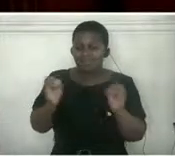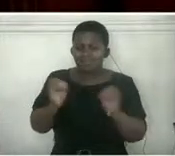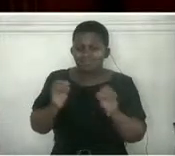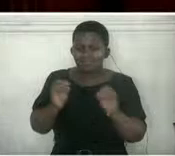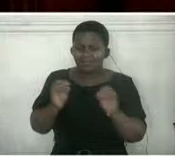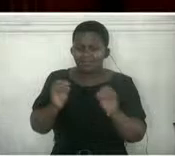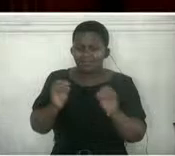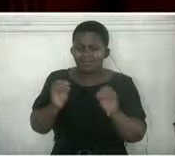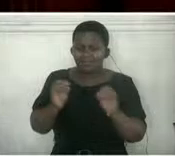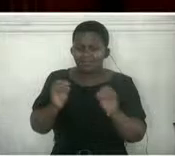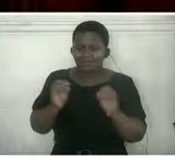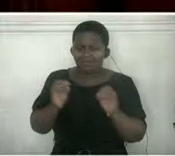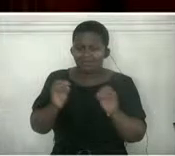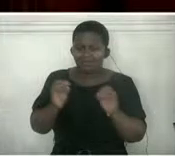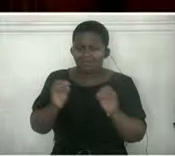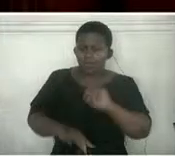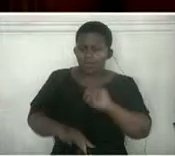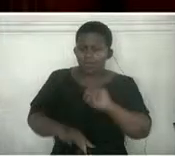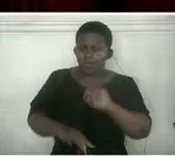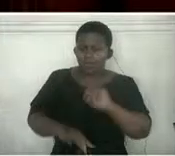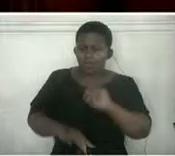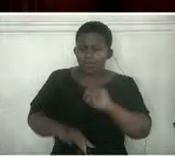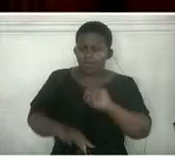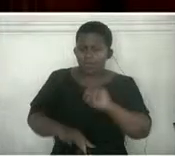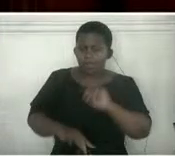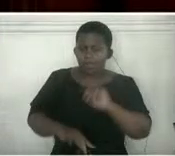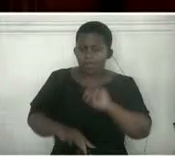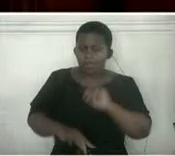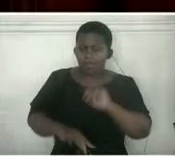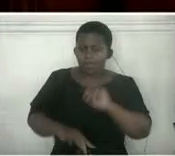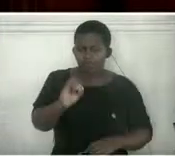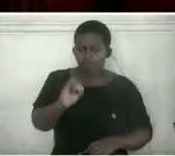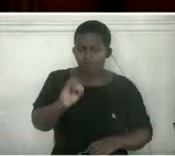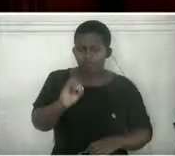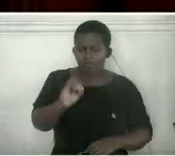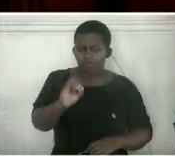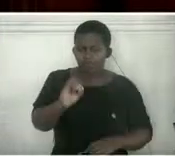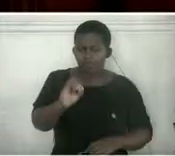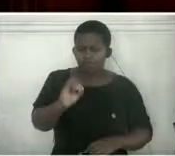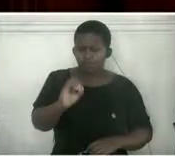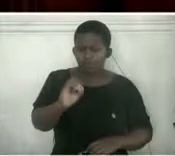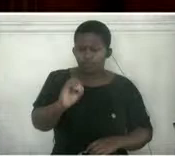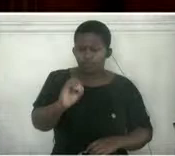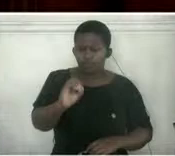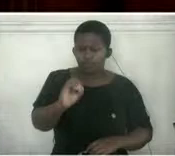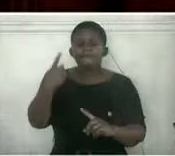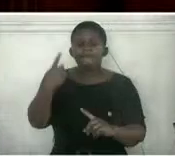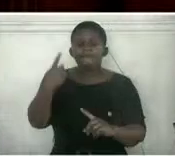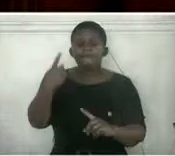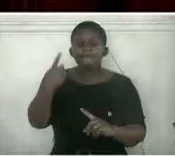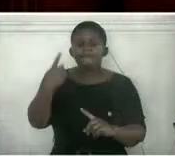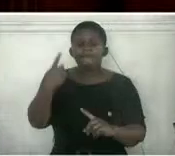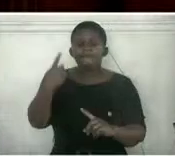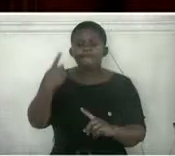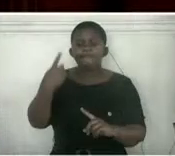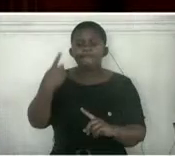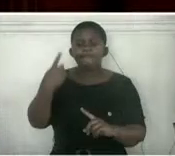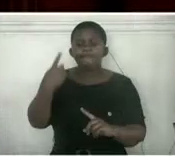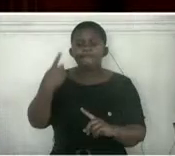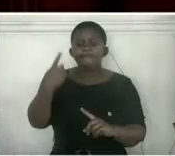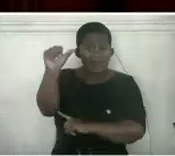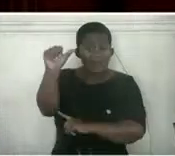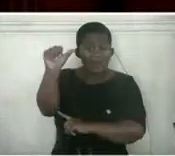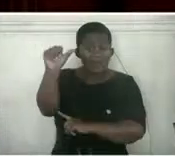makes you fail if you are supported. Congratulations to her for achieving 4